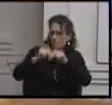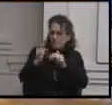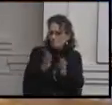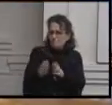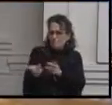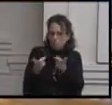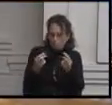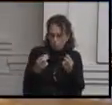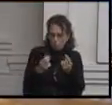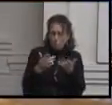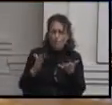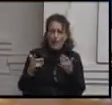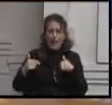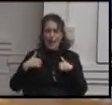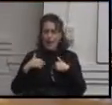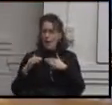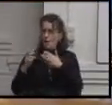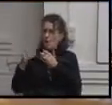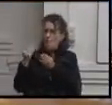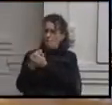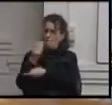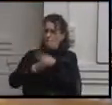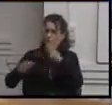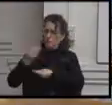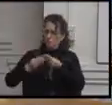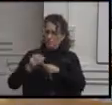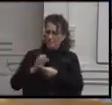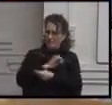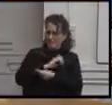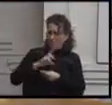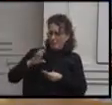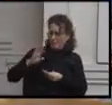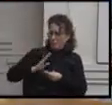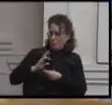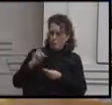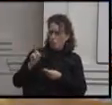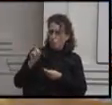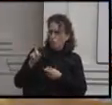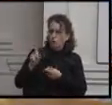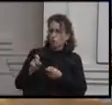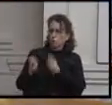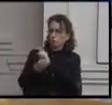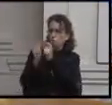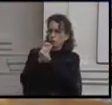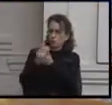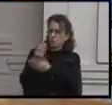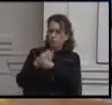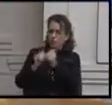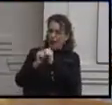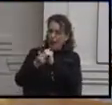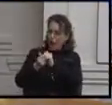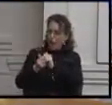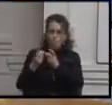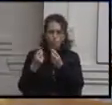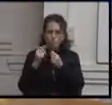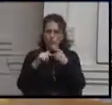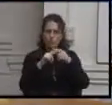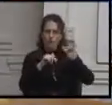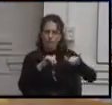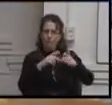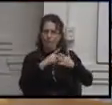rejection of the budget and what would happen to the police fire project. And